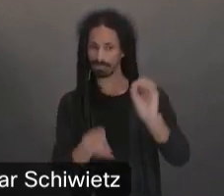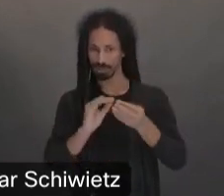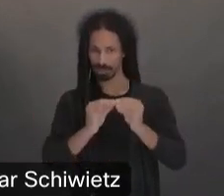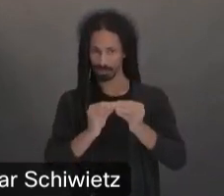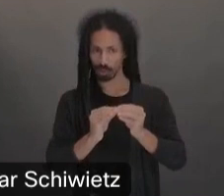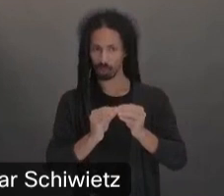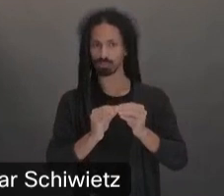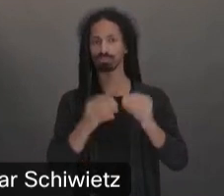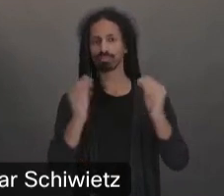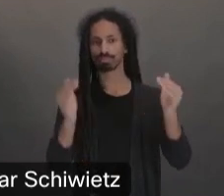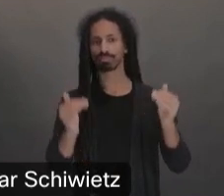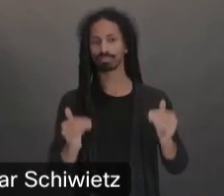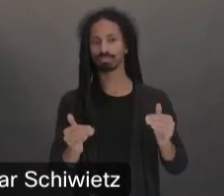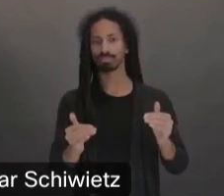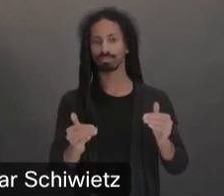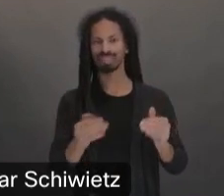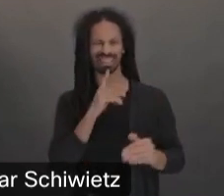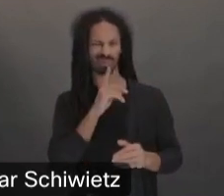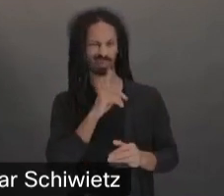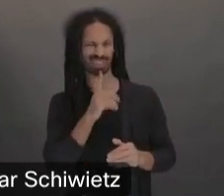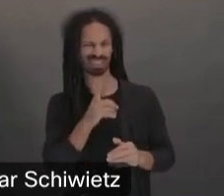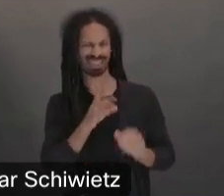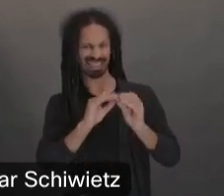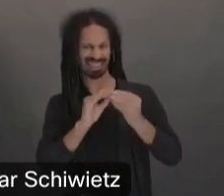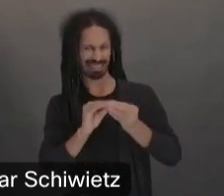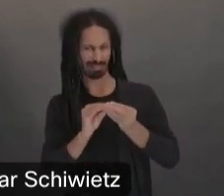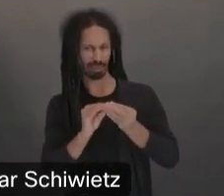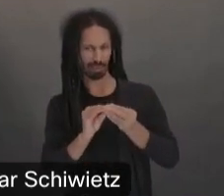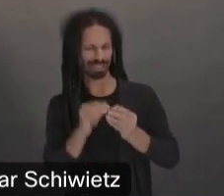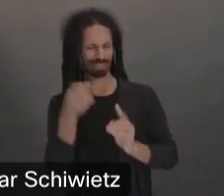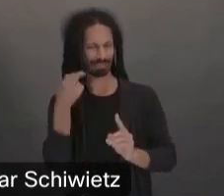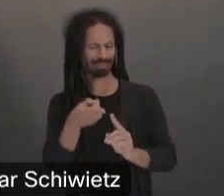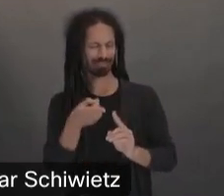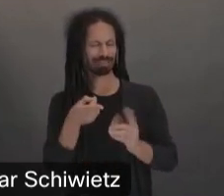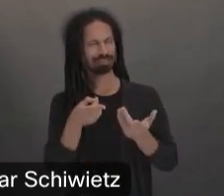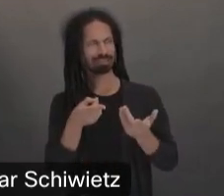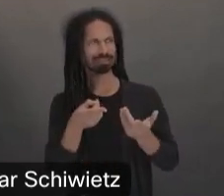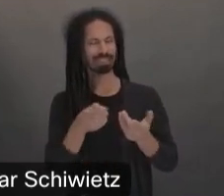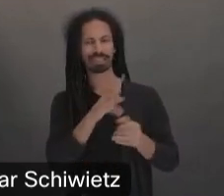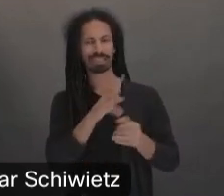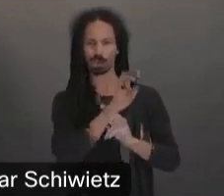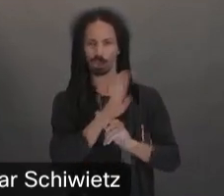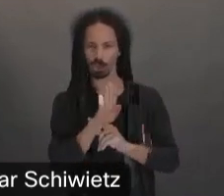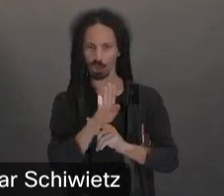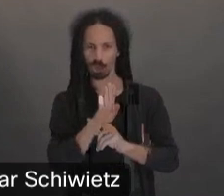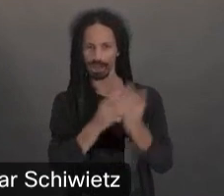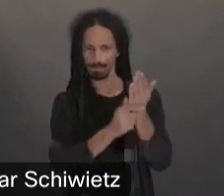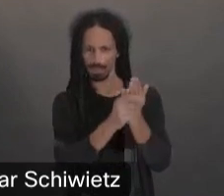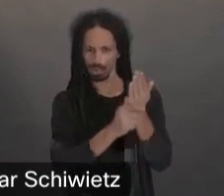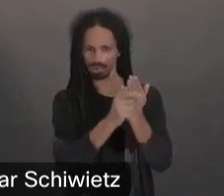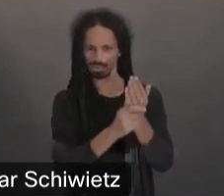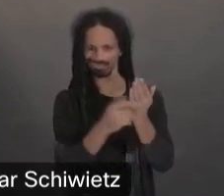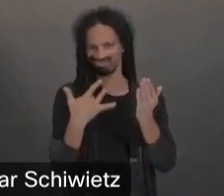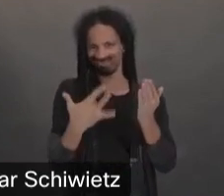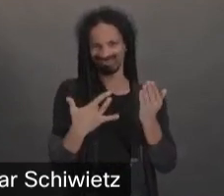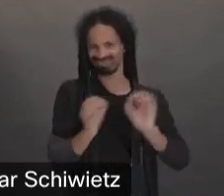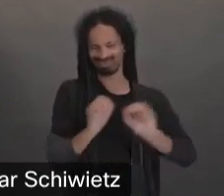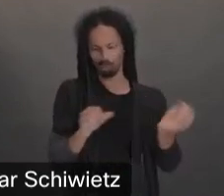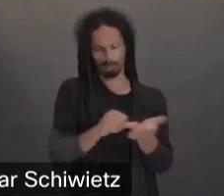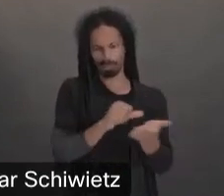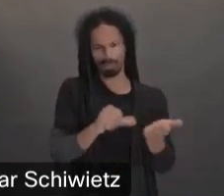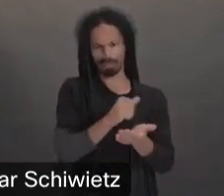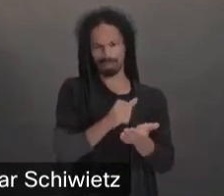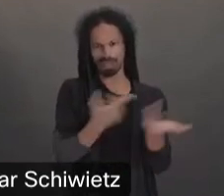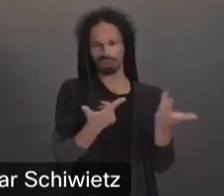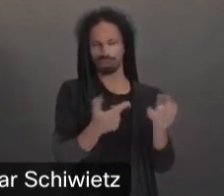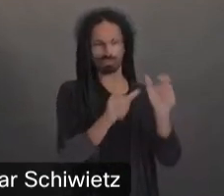And really a paragraph number, specifically with web articles, where often you won't have page numbers. A paragraph number was